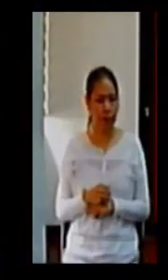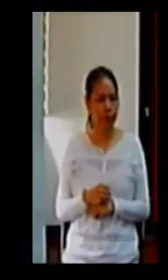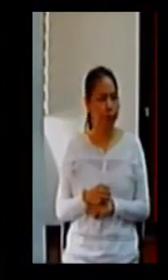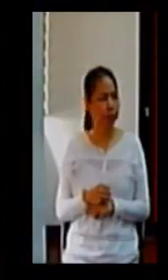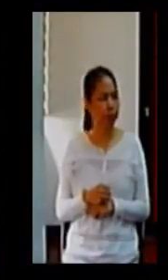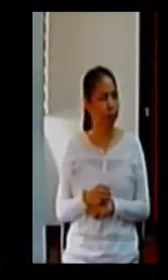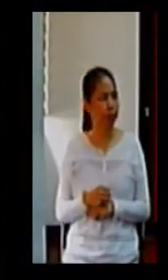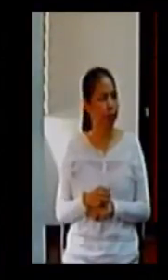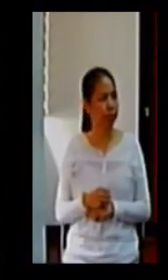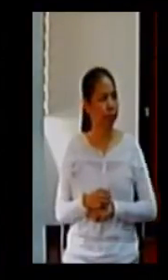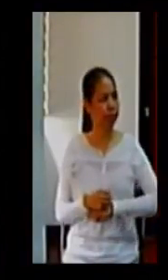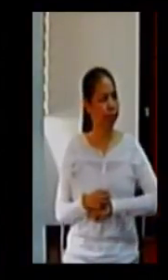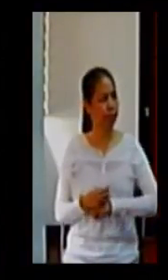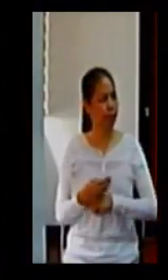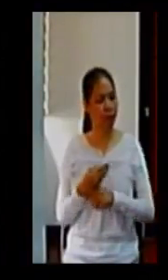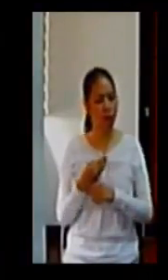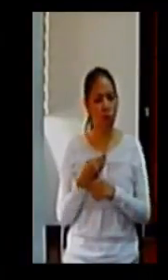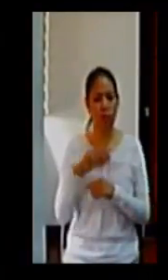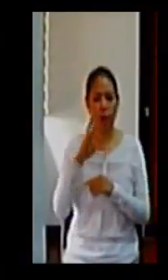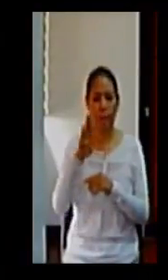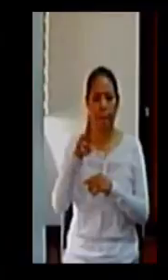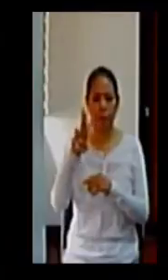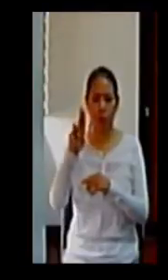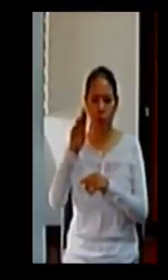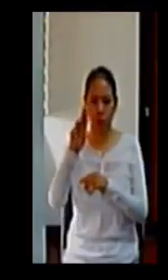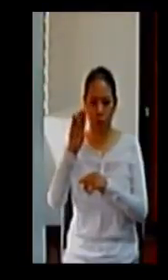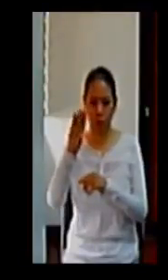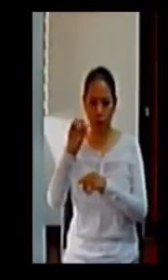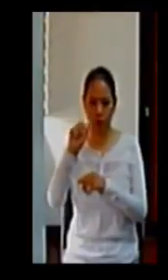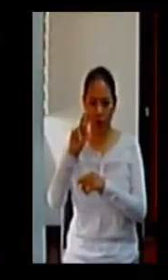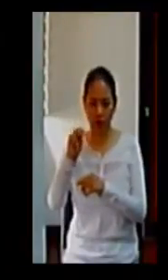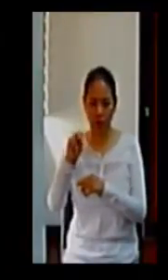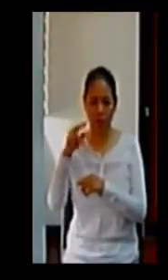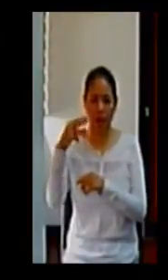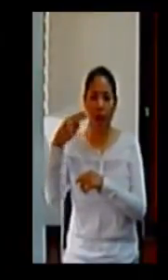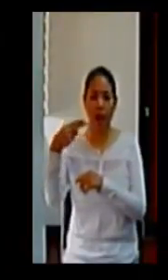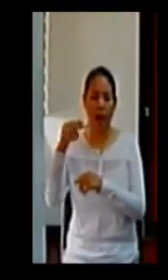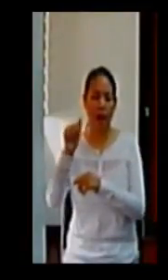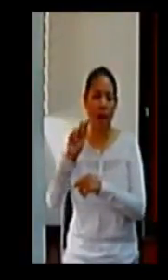Ako si Bukan Hangdaan,